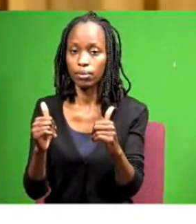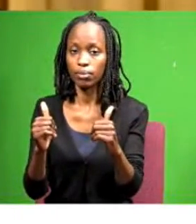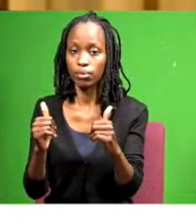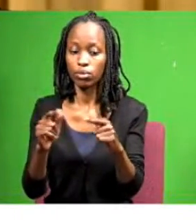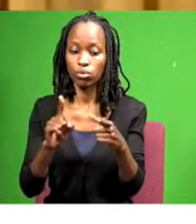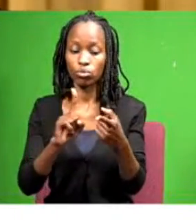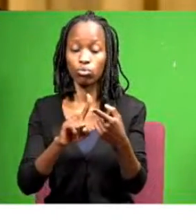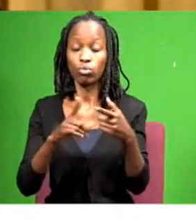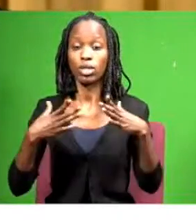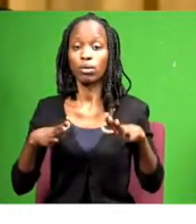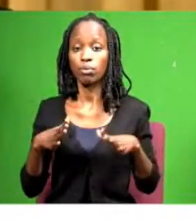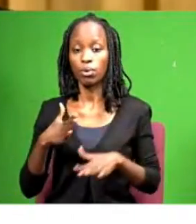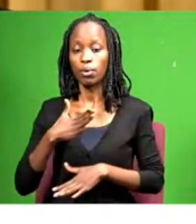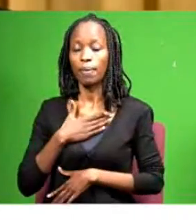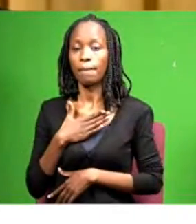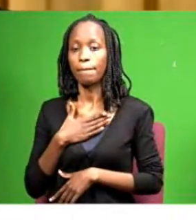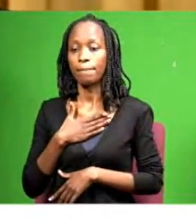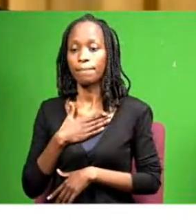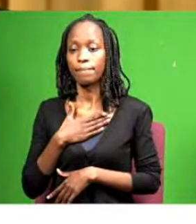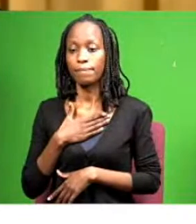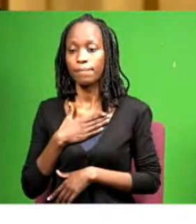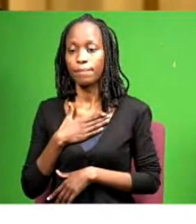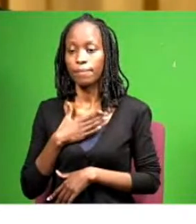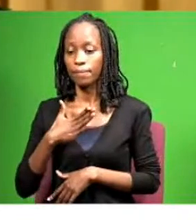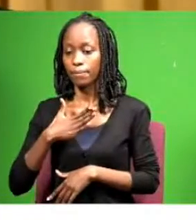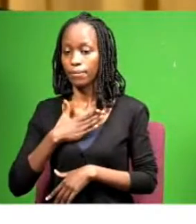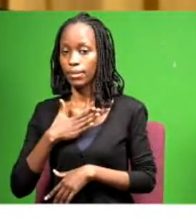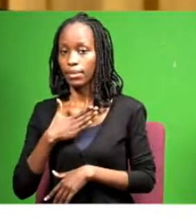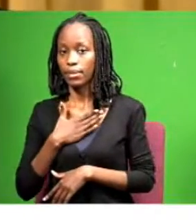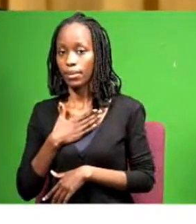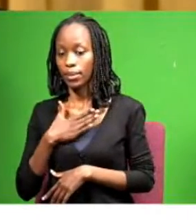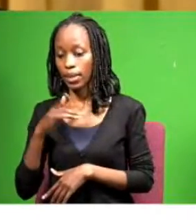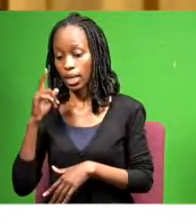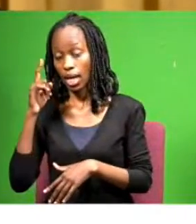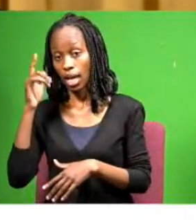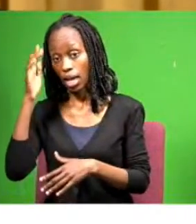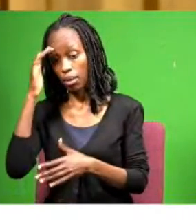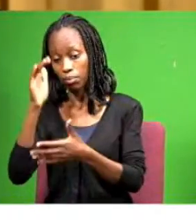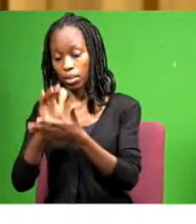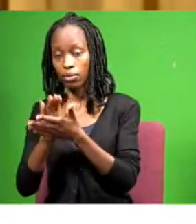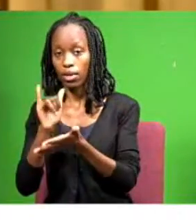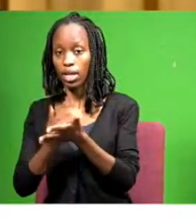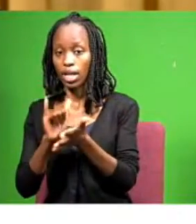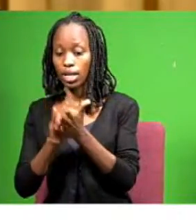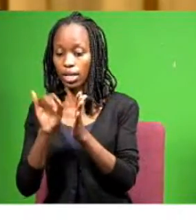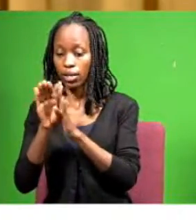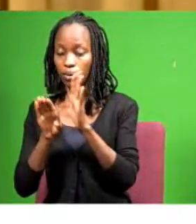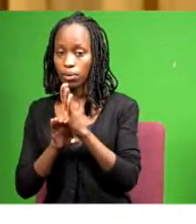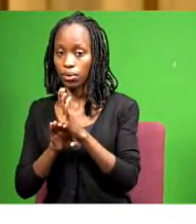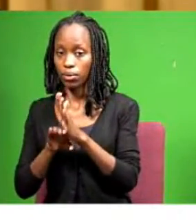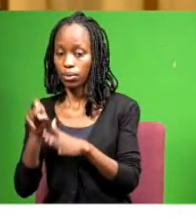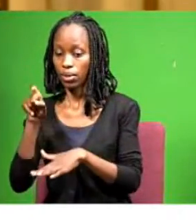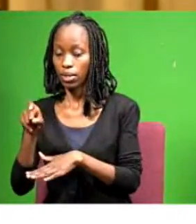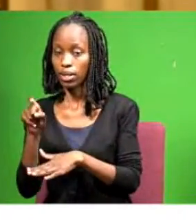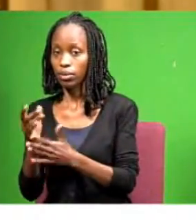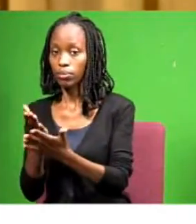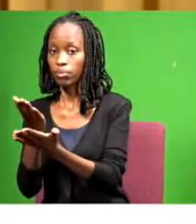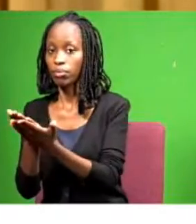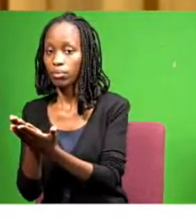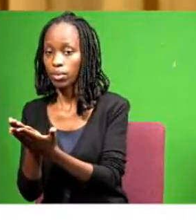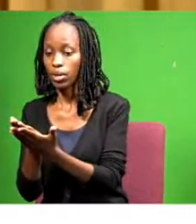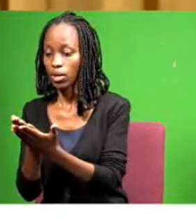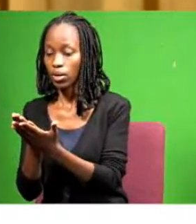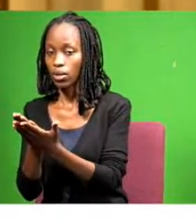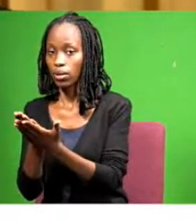people, I am of the view that the Constitution requires that the specific proposed amendments to the Constitution be